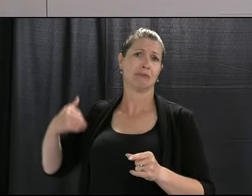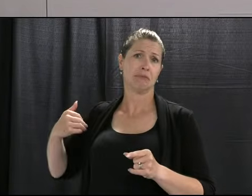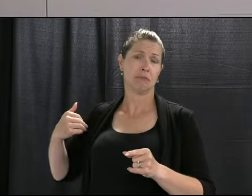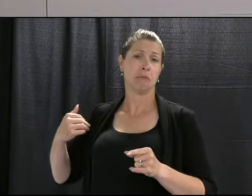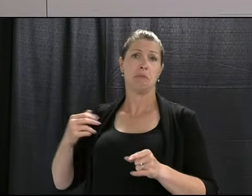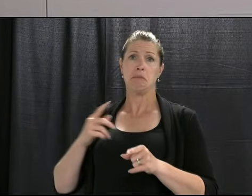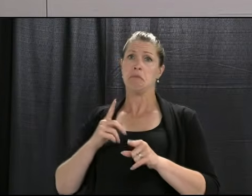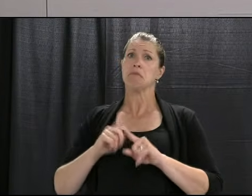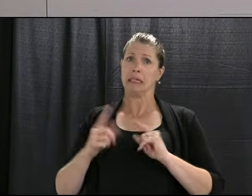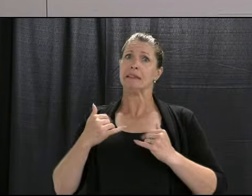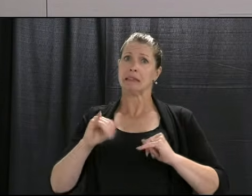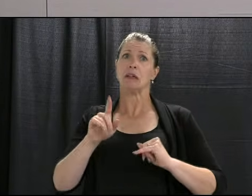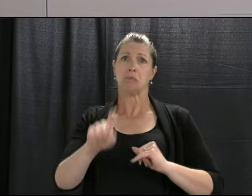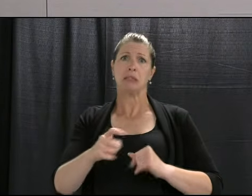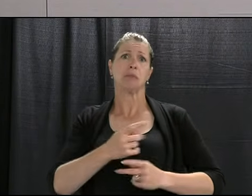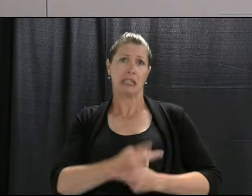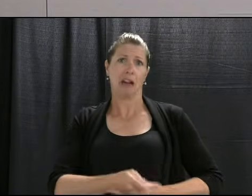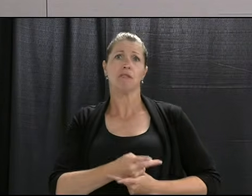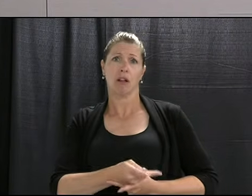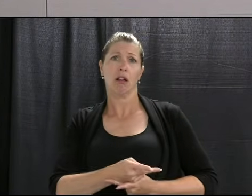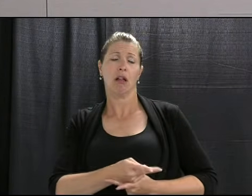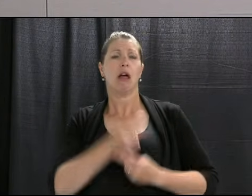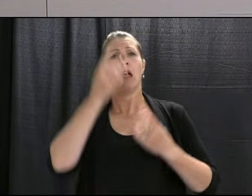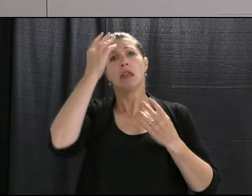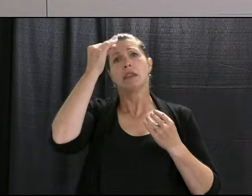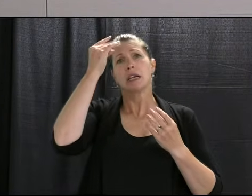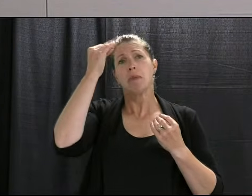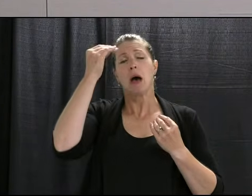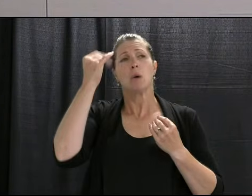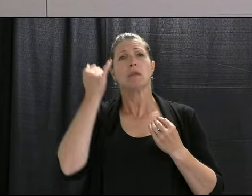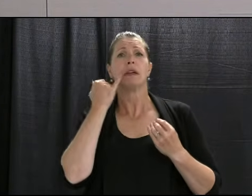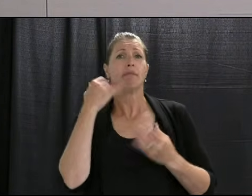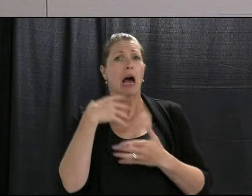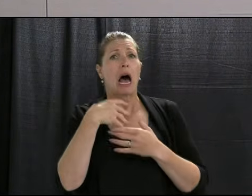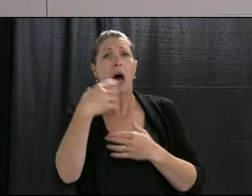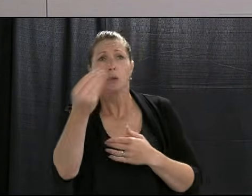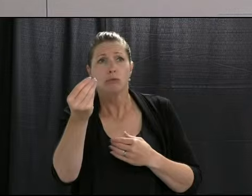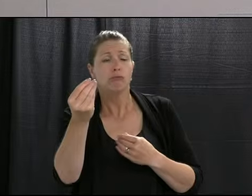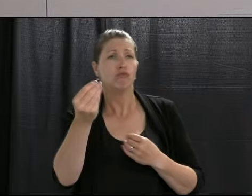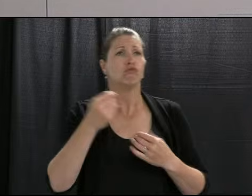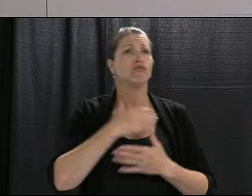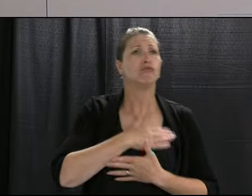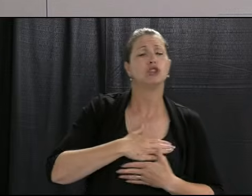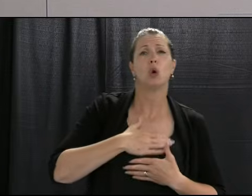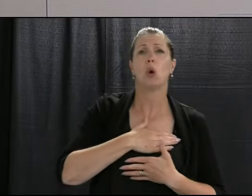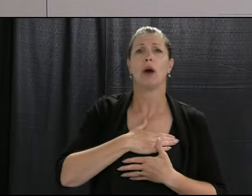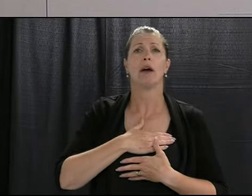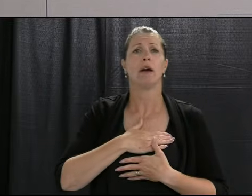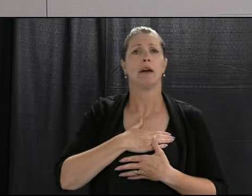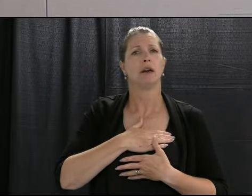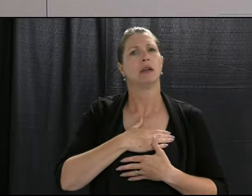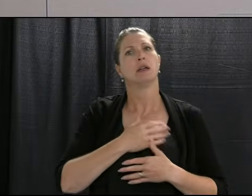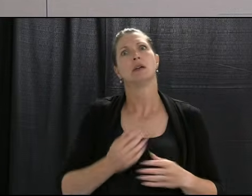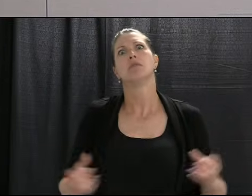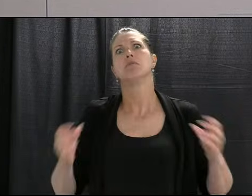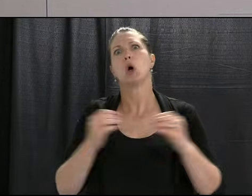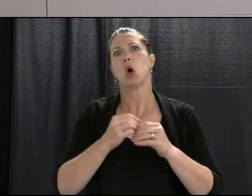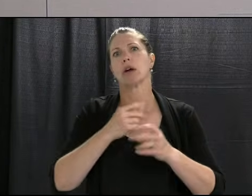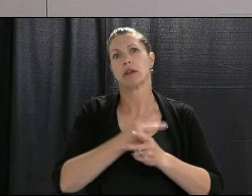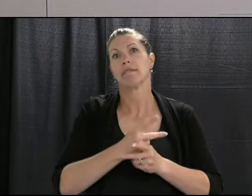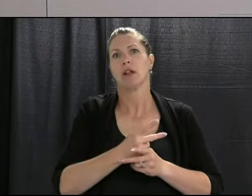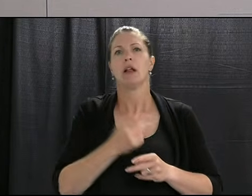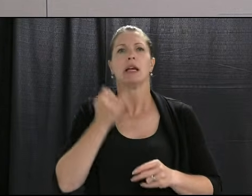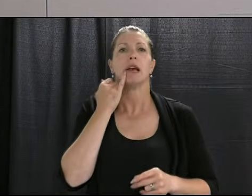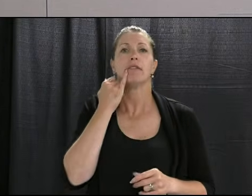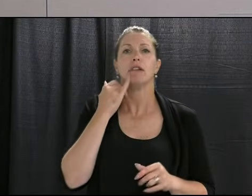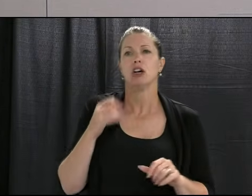shouldn't be careful. Just think about what you're doing when you are enjoying the outdoors. Be extra careful. If you're on your ATV, maybe just